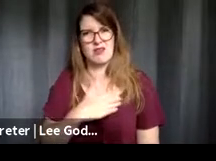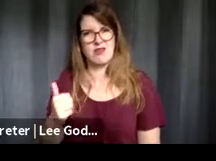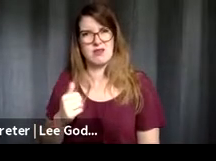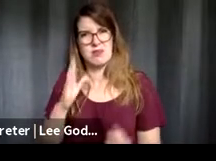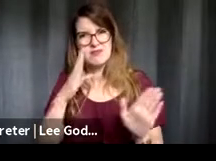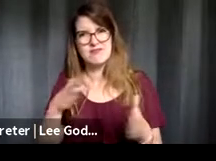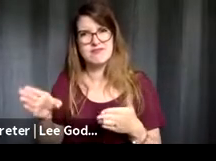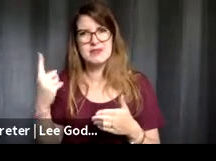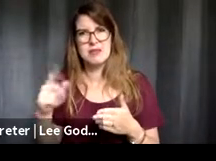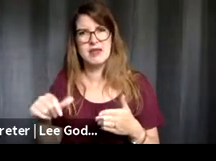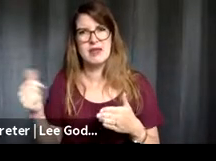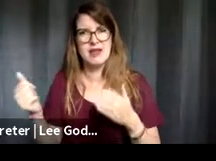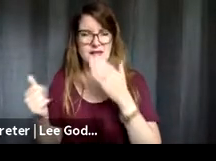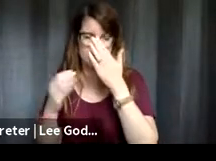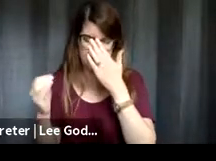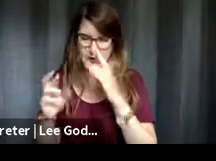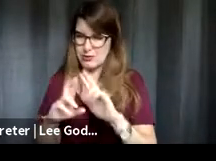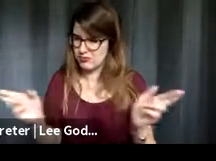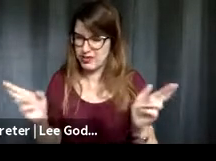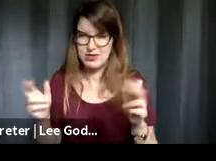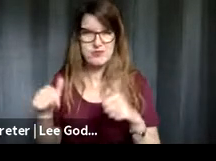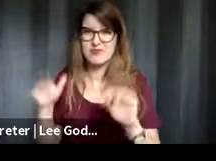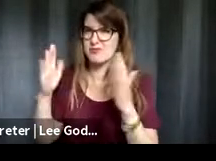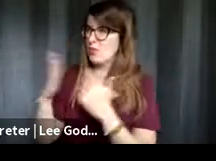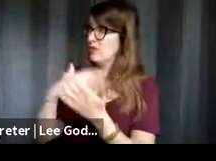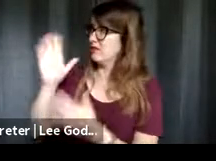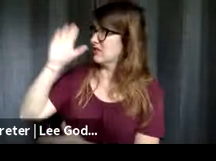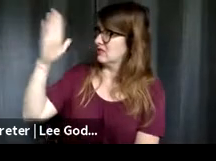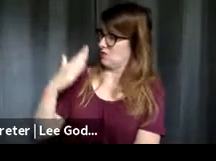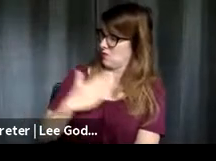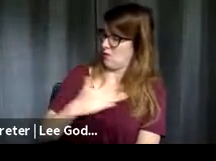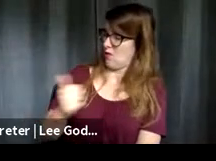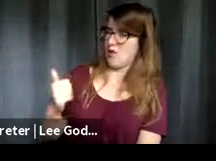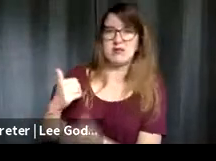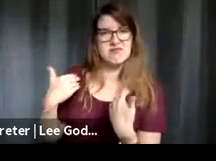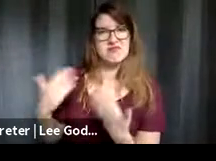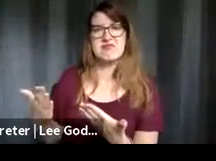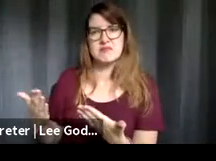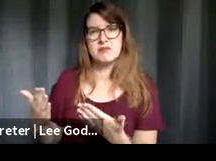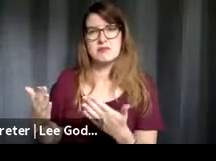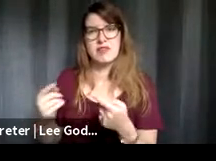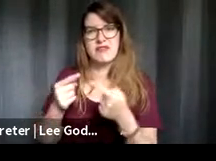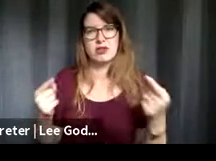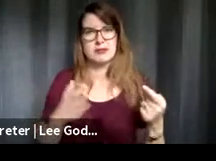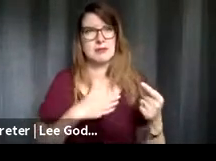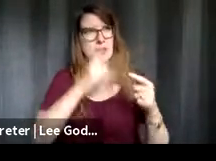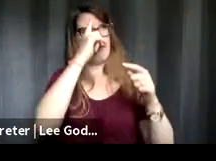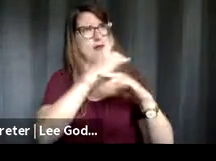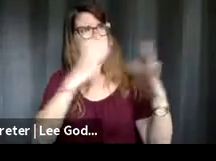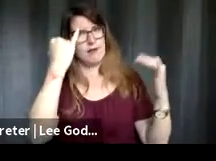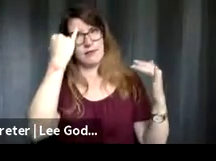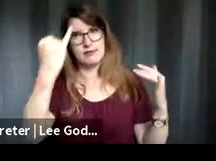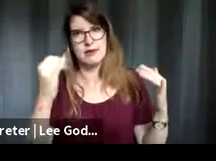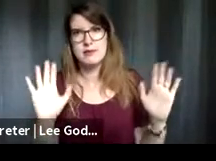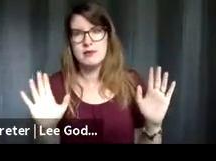something. And I was ready to surrender to what his calling on my life is versus my idea.